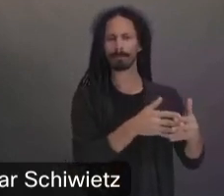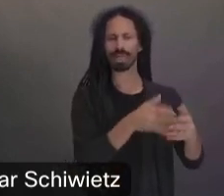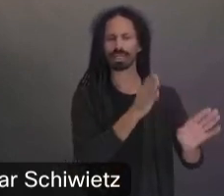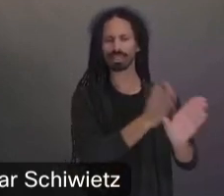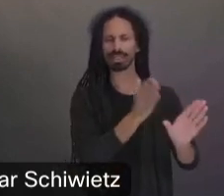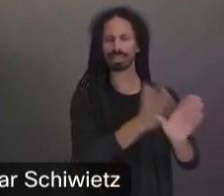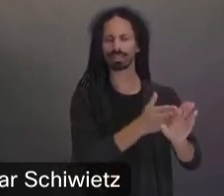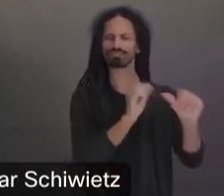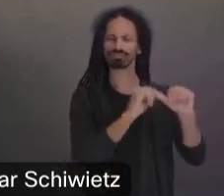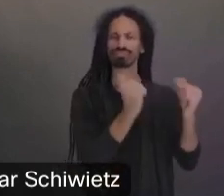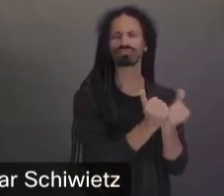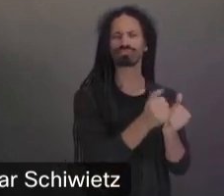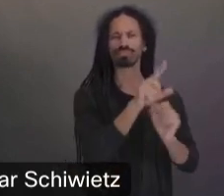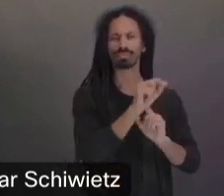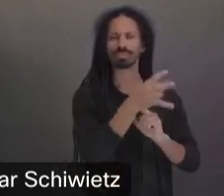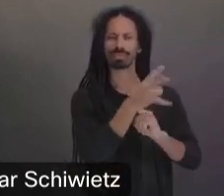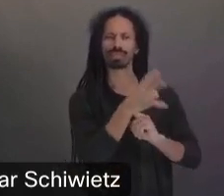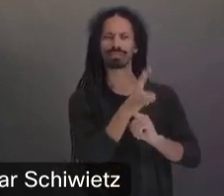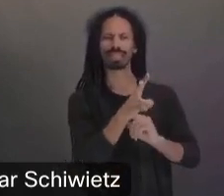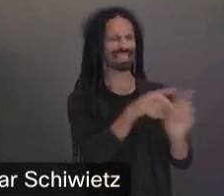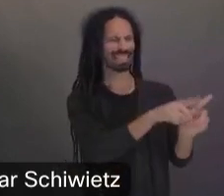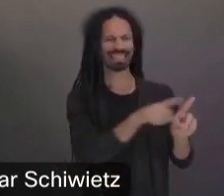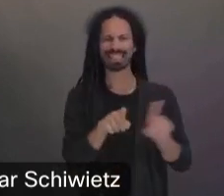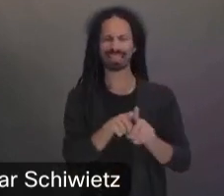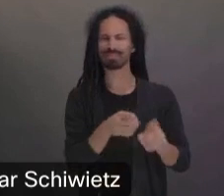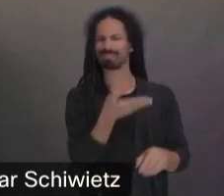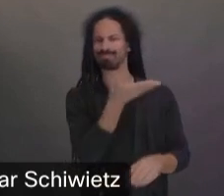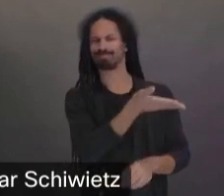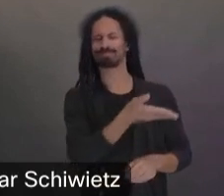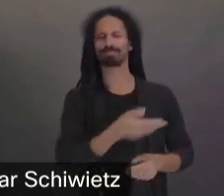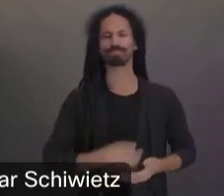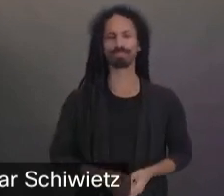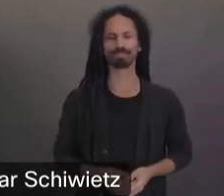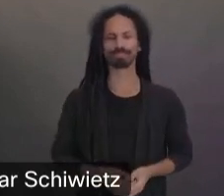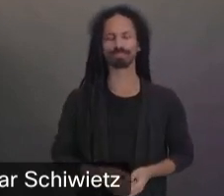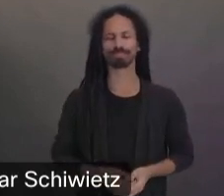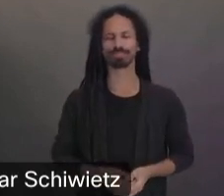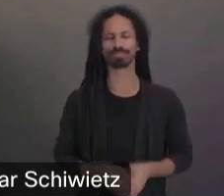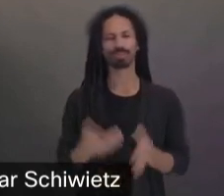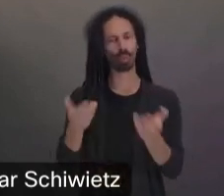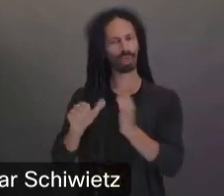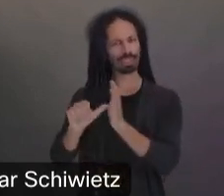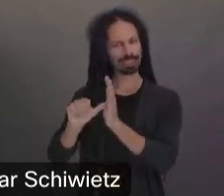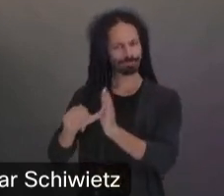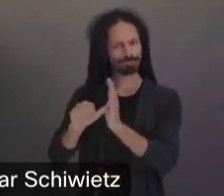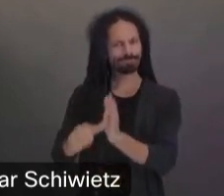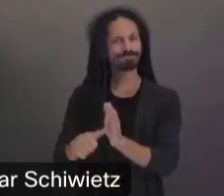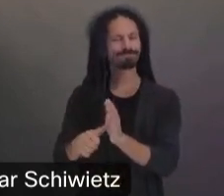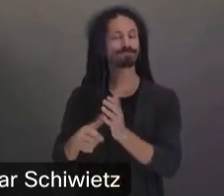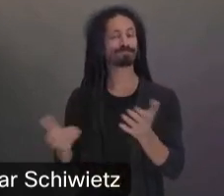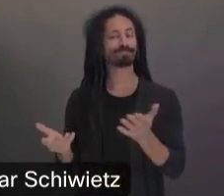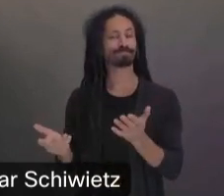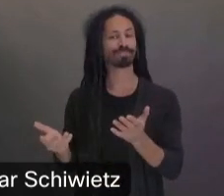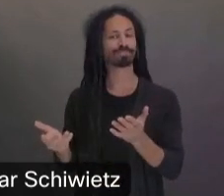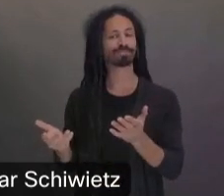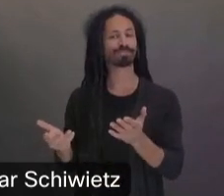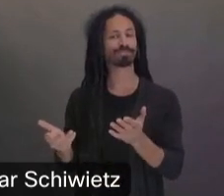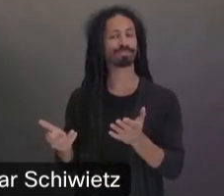Association 2017. So what I really want to highlight here is that we have